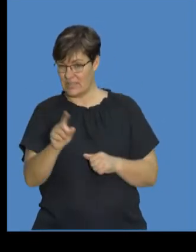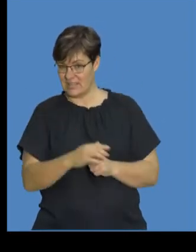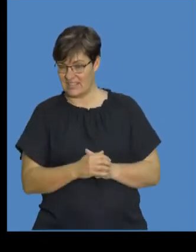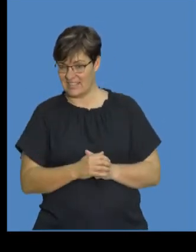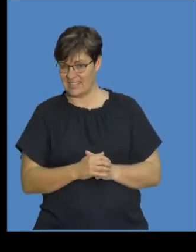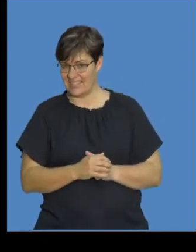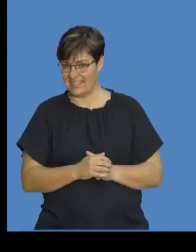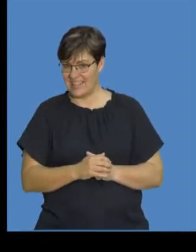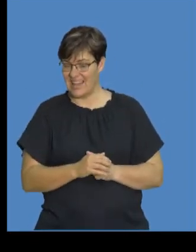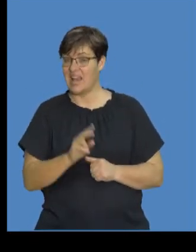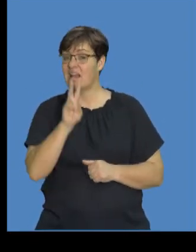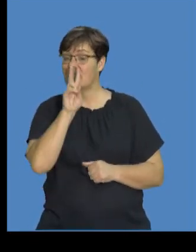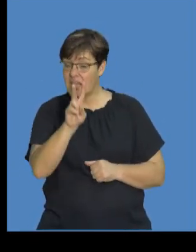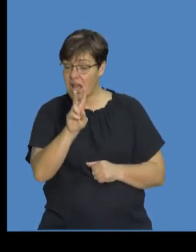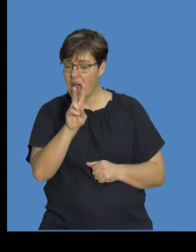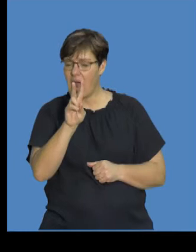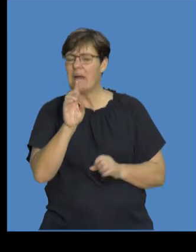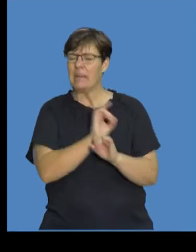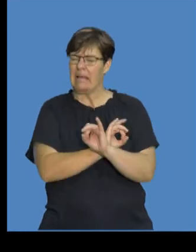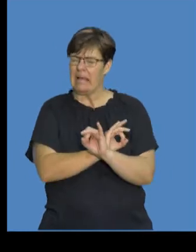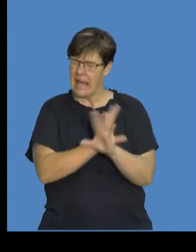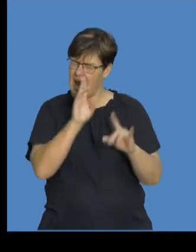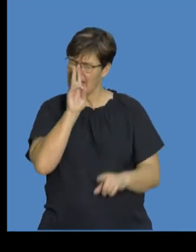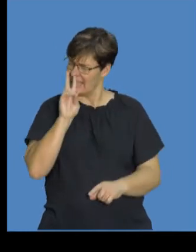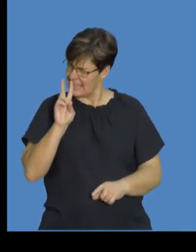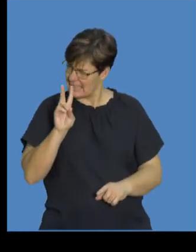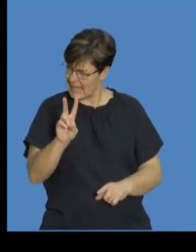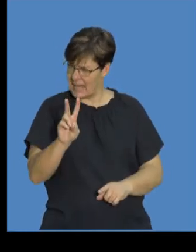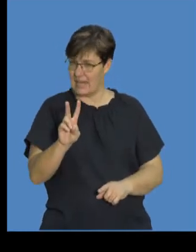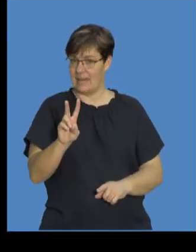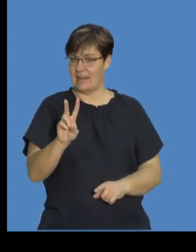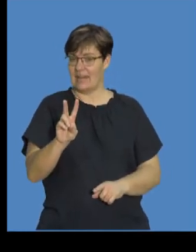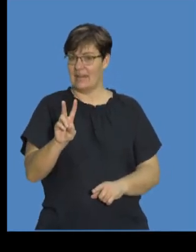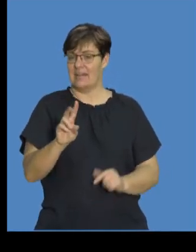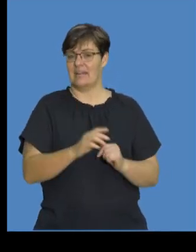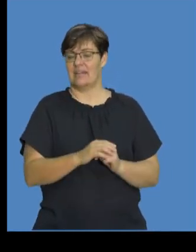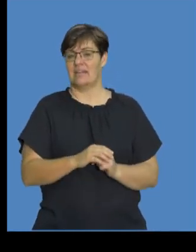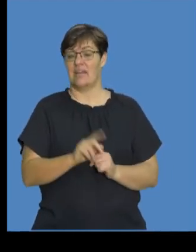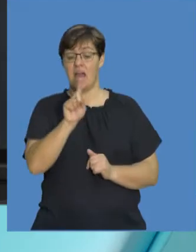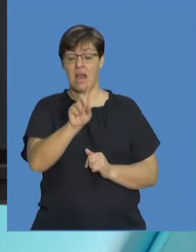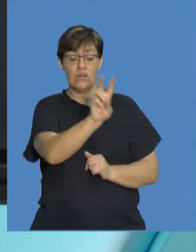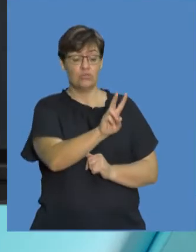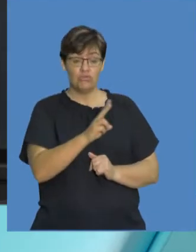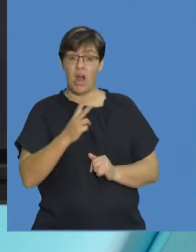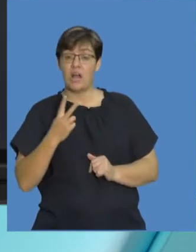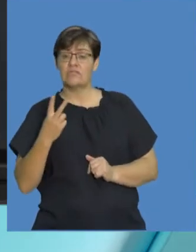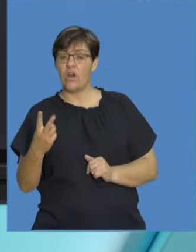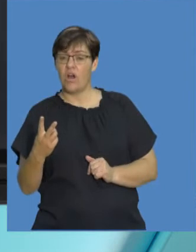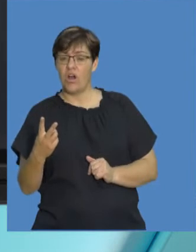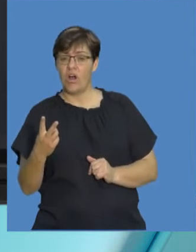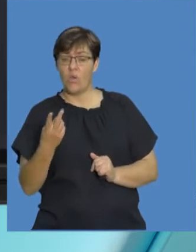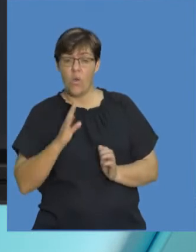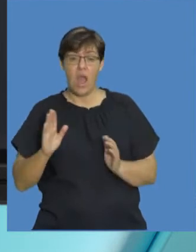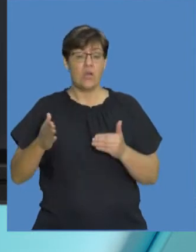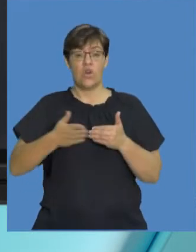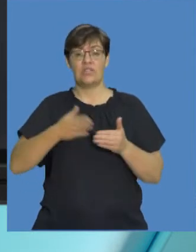difference. Note and take particular note of this here. Where do we transfer this account to?